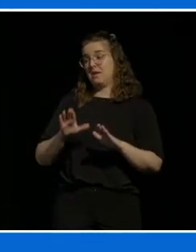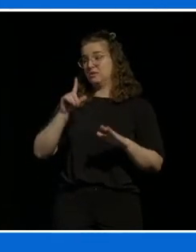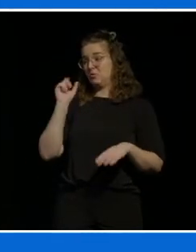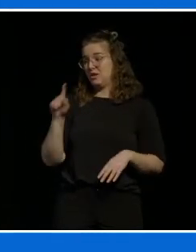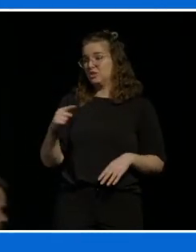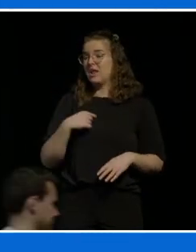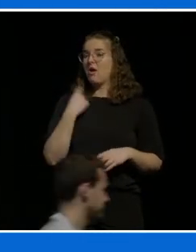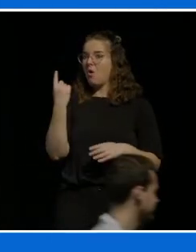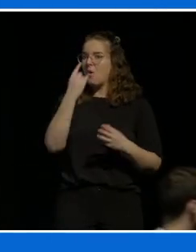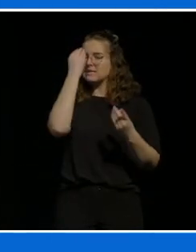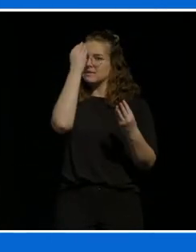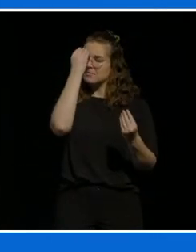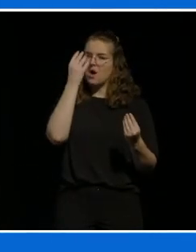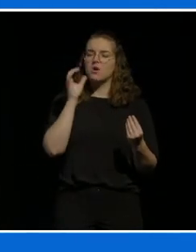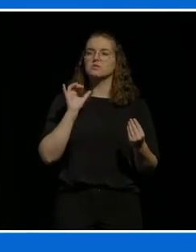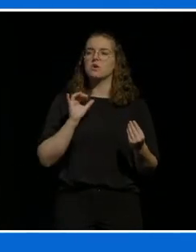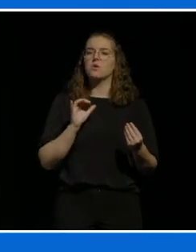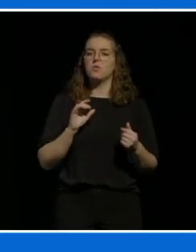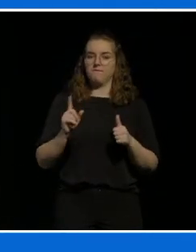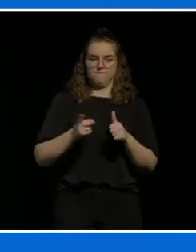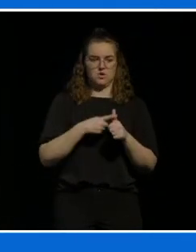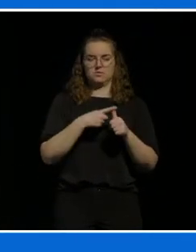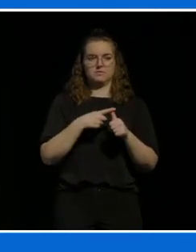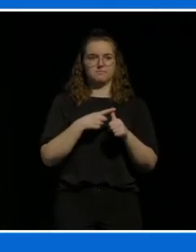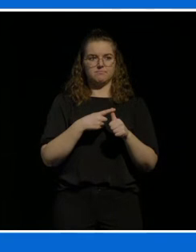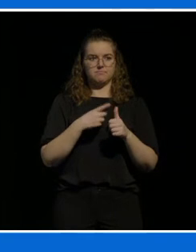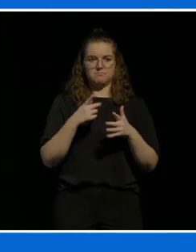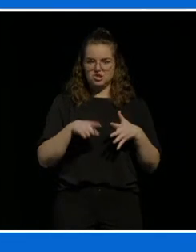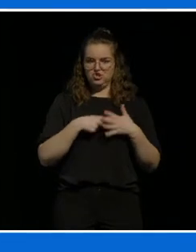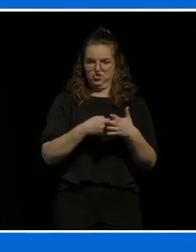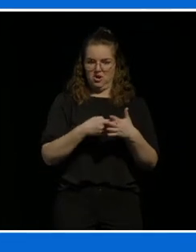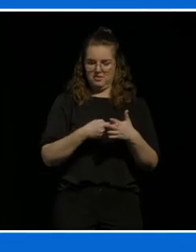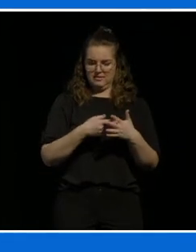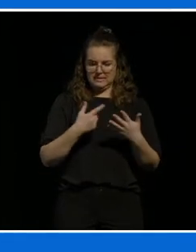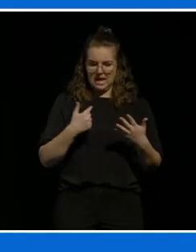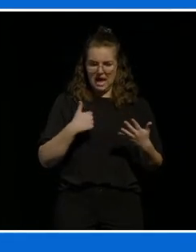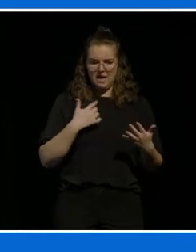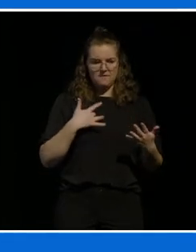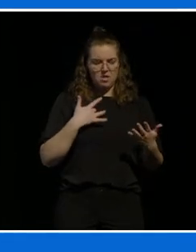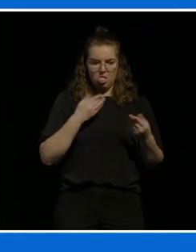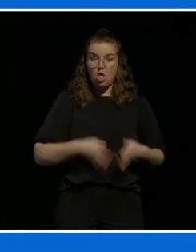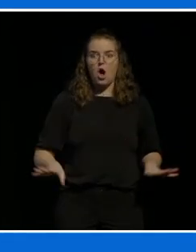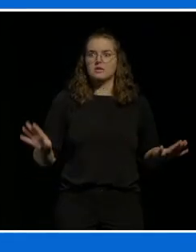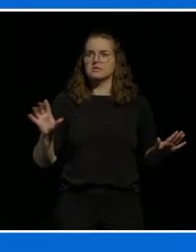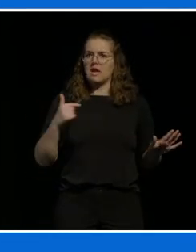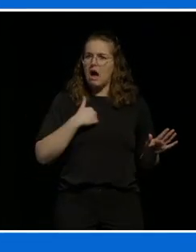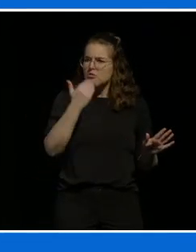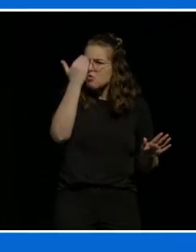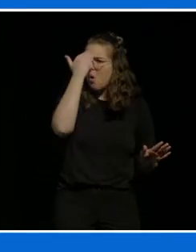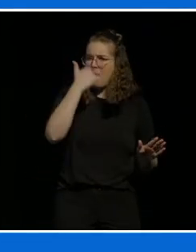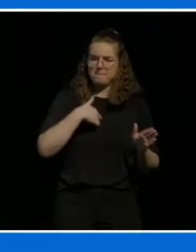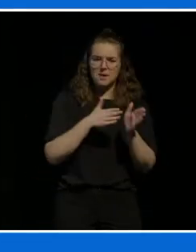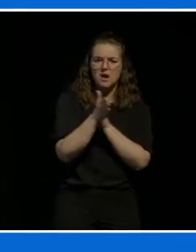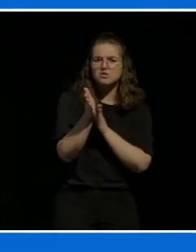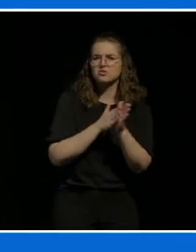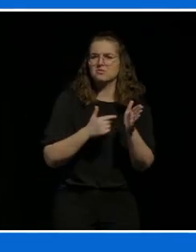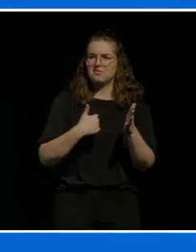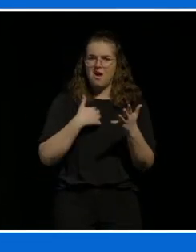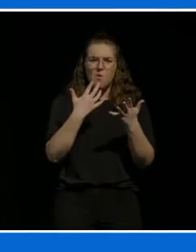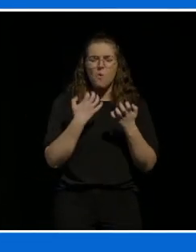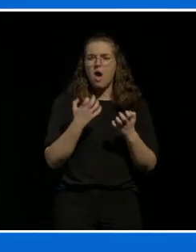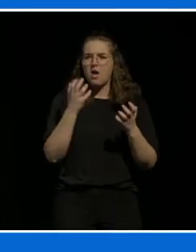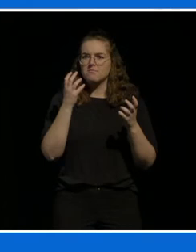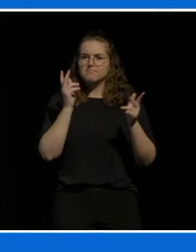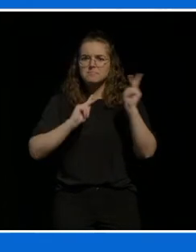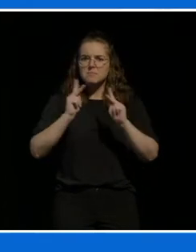because when I first came into this space and like talking about health equity, I was lost. I was like, I know I'm passionate about this. I want to talk about it. I want to put these issues out there for everyone to hear about.